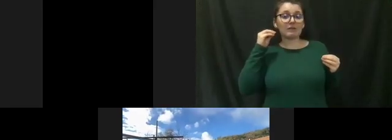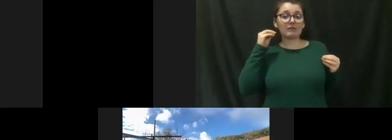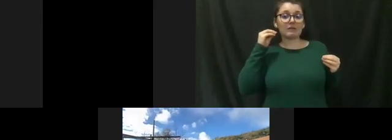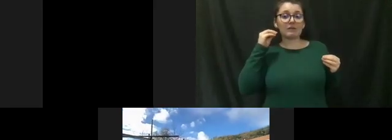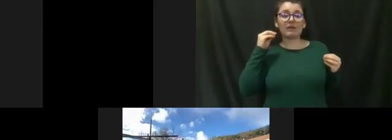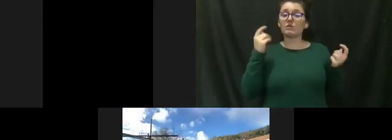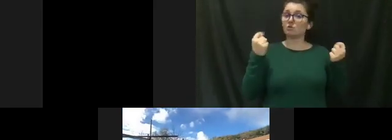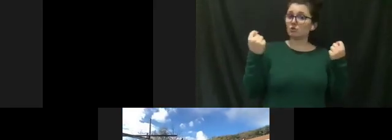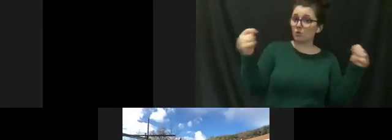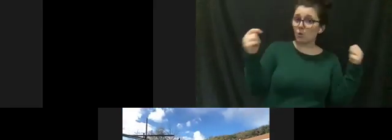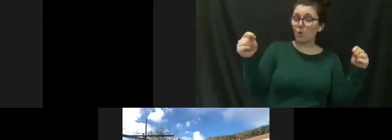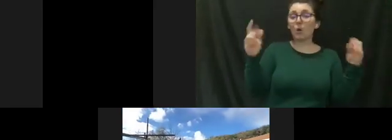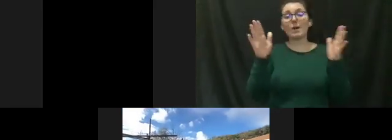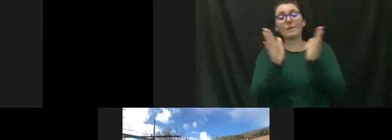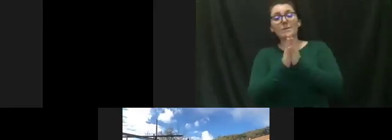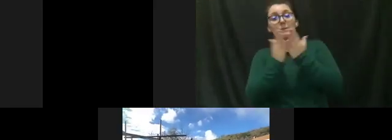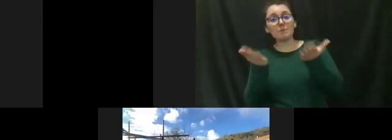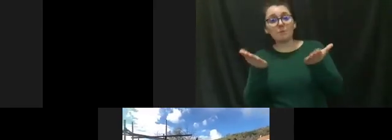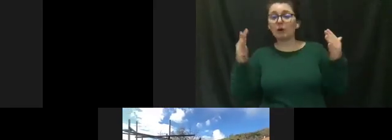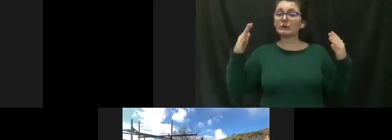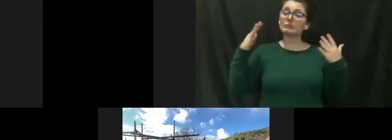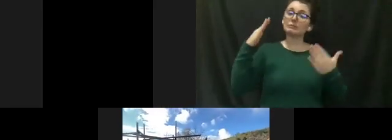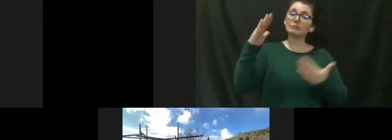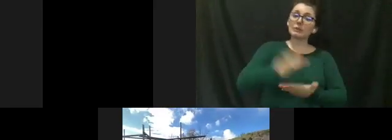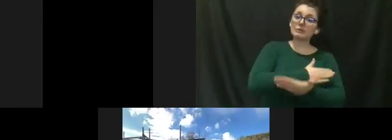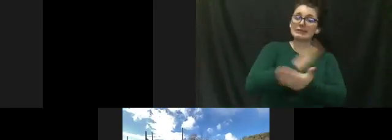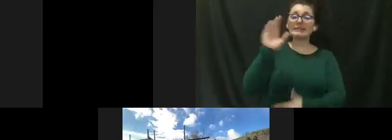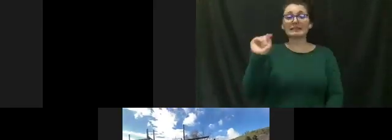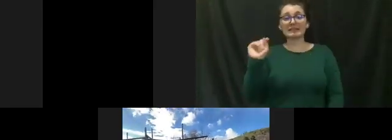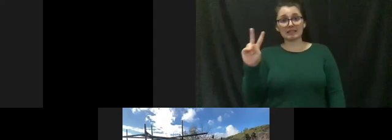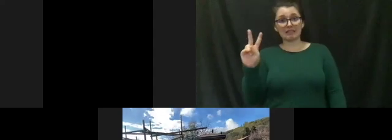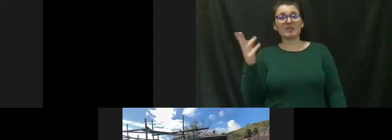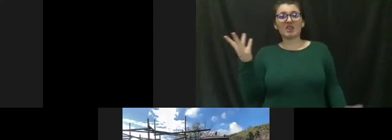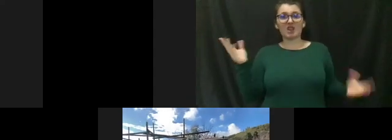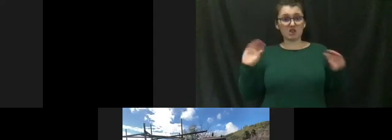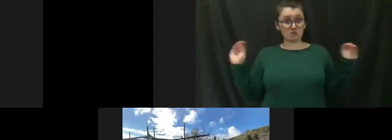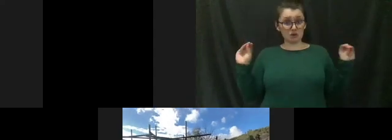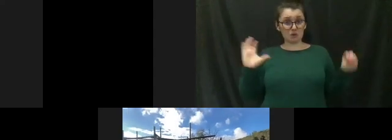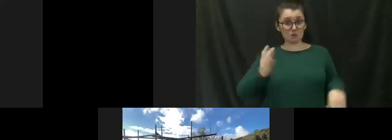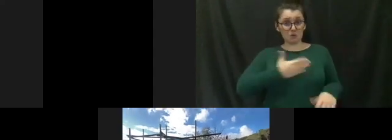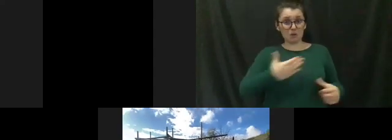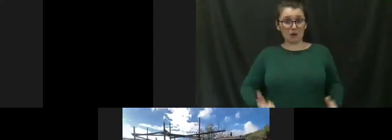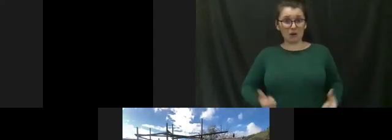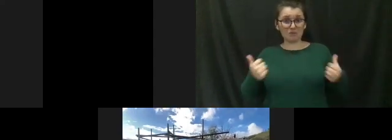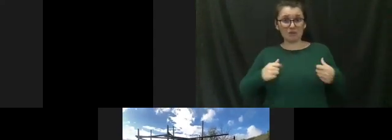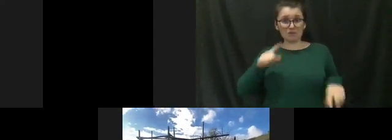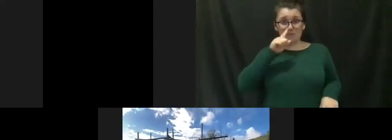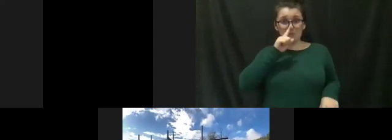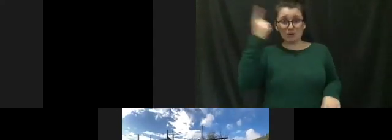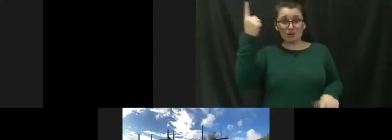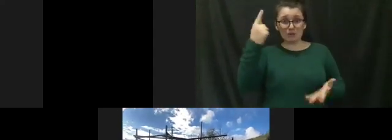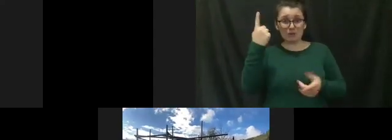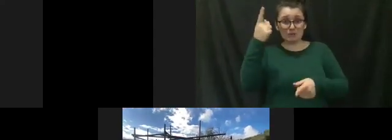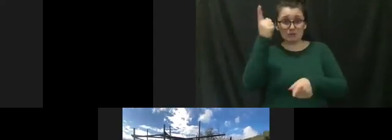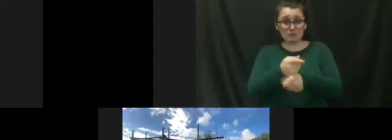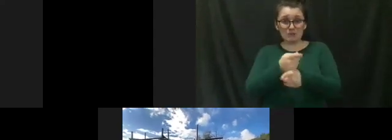toys or books or music or TV, it would be pretty boring, right? So we want to make sure that we're